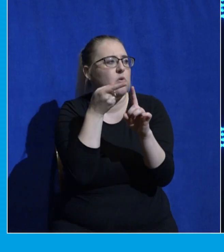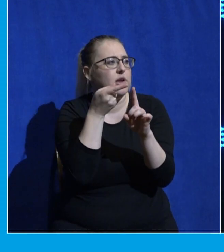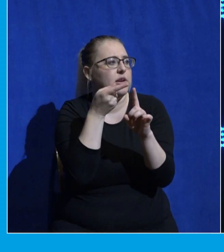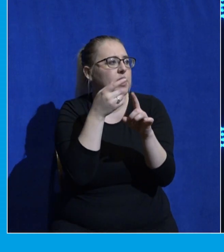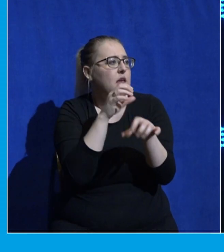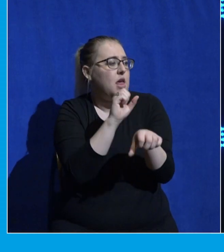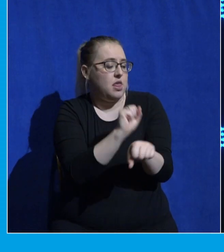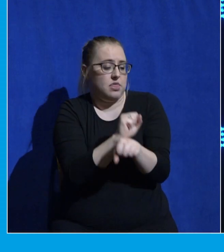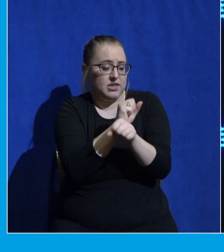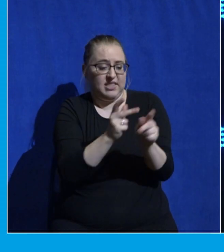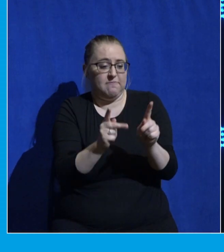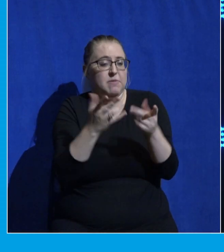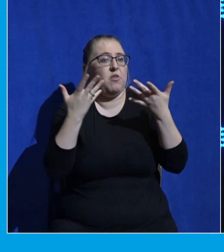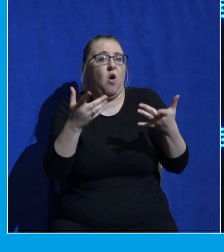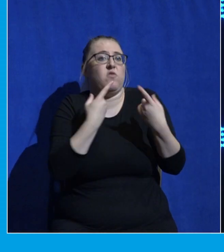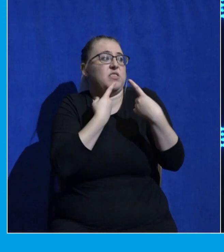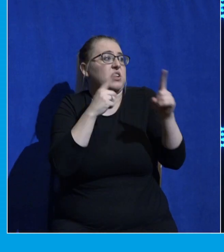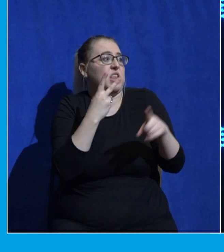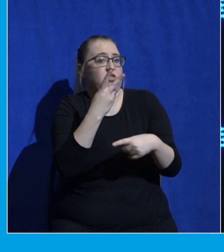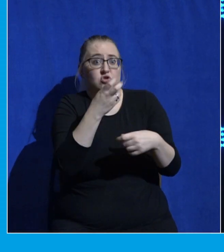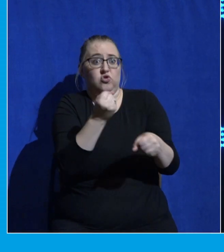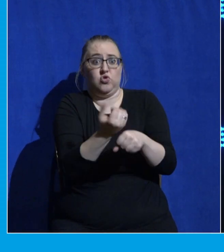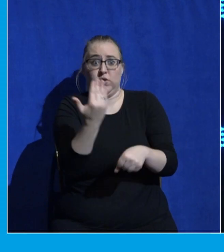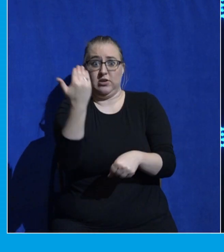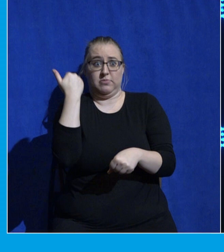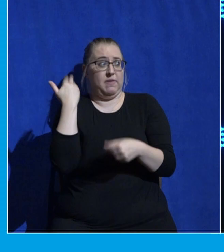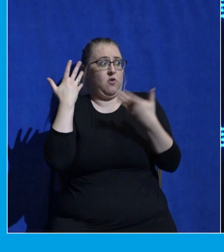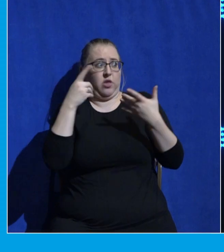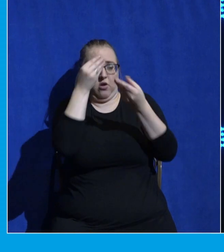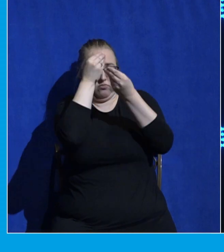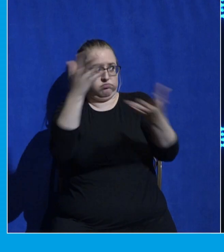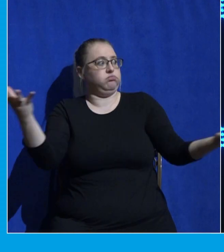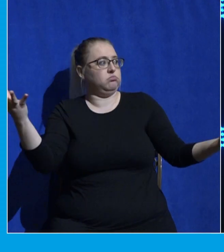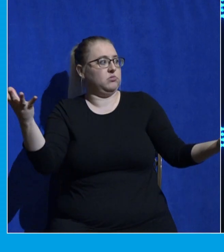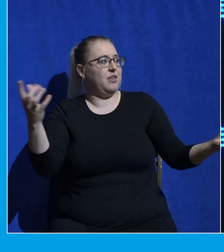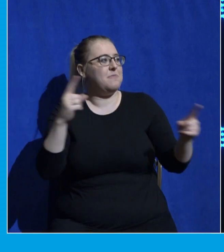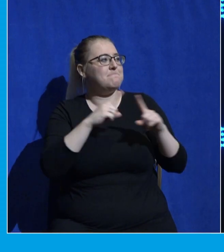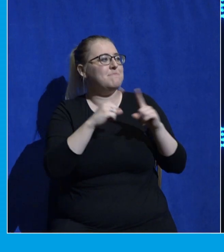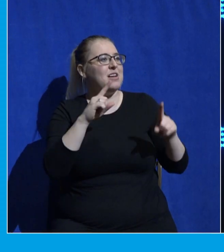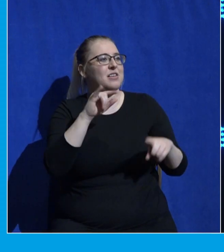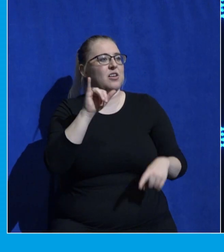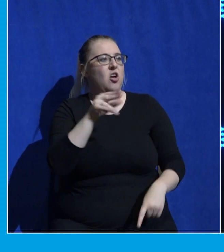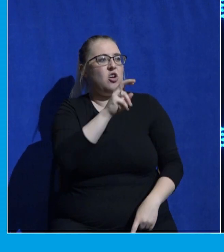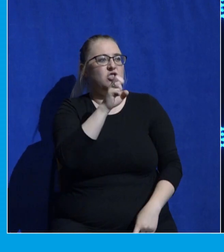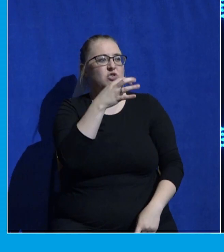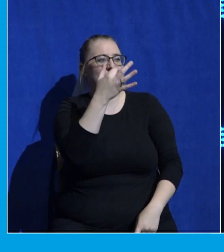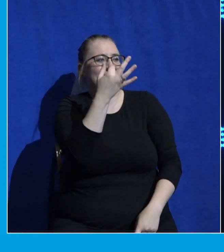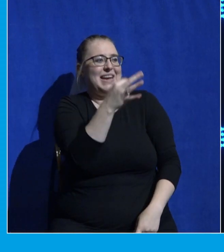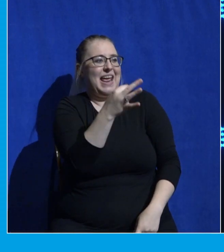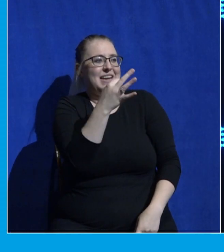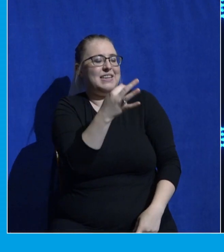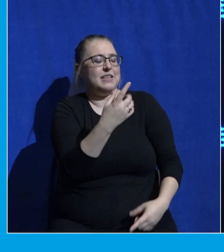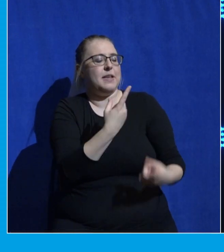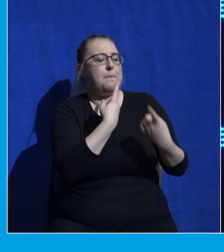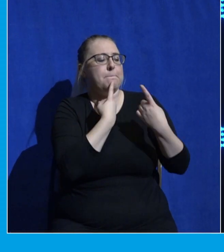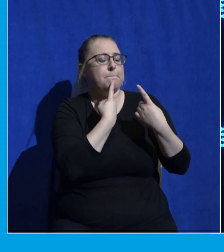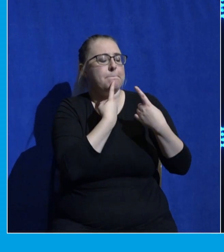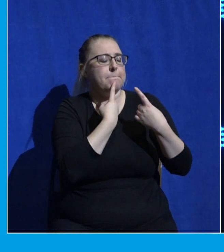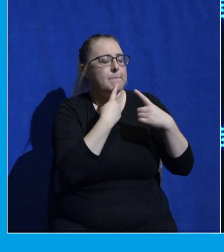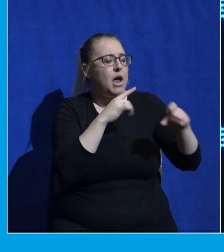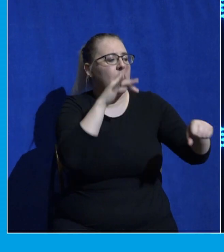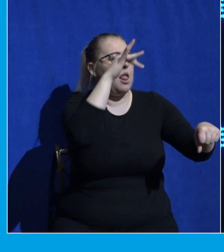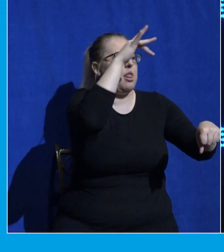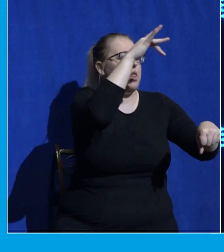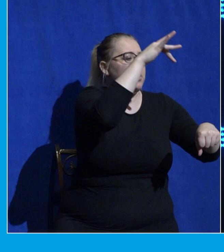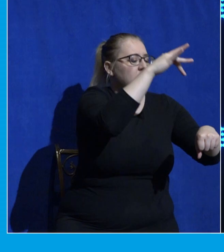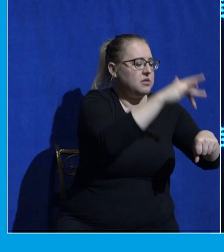free 2 years before that. However, June 19th, that declaration finally touched their lived experience, and their lives